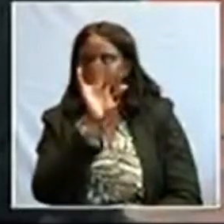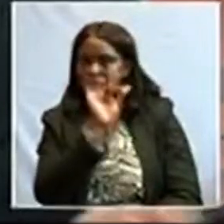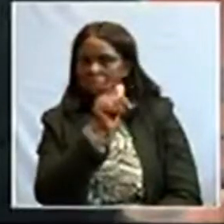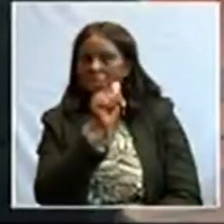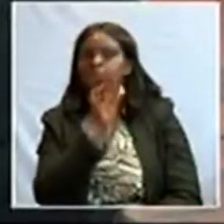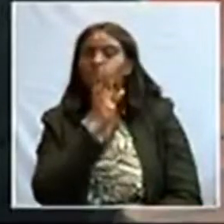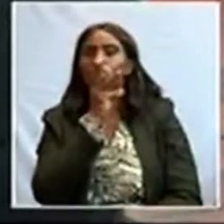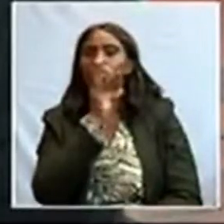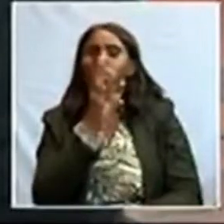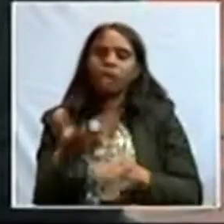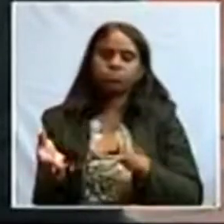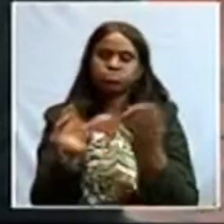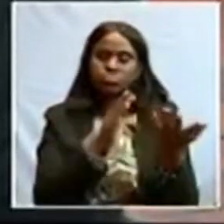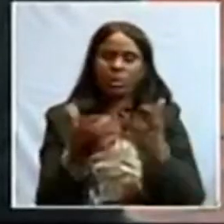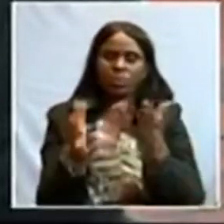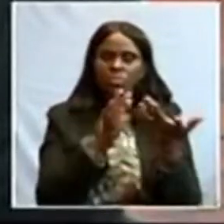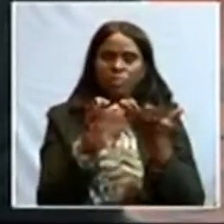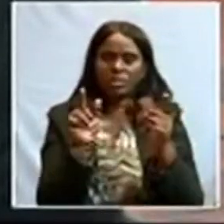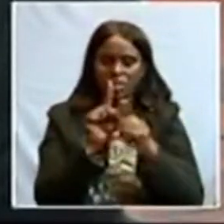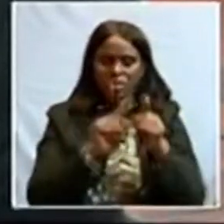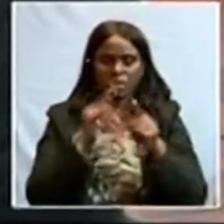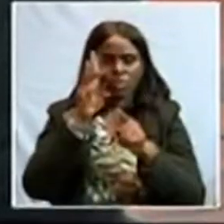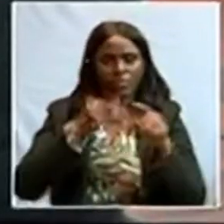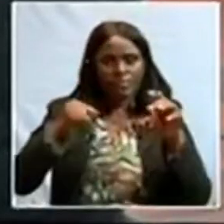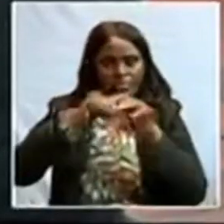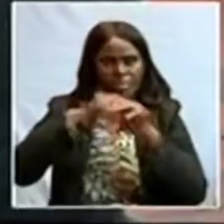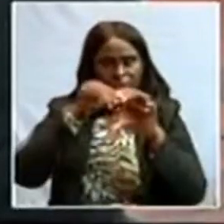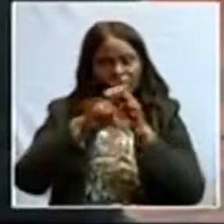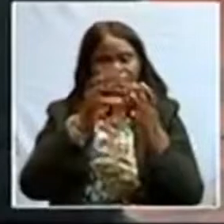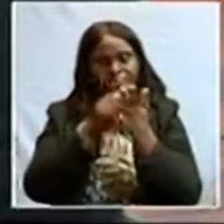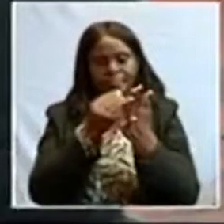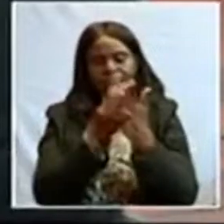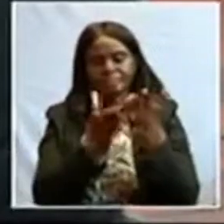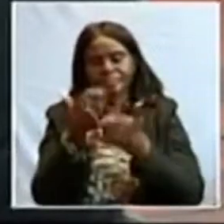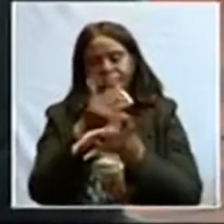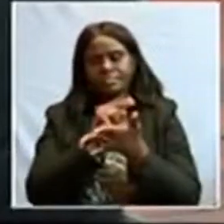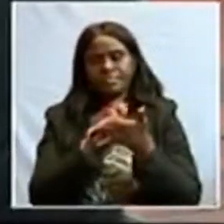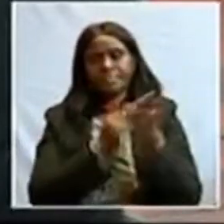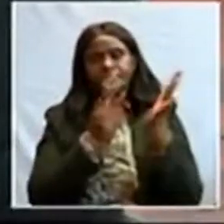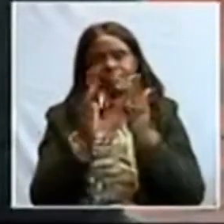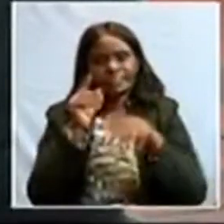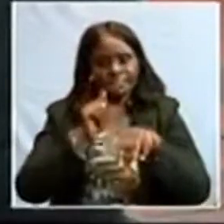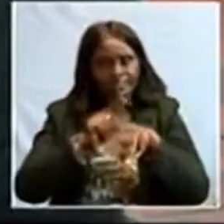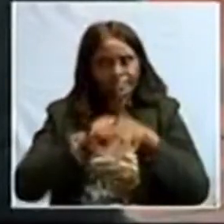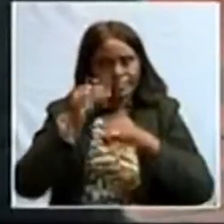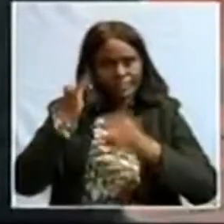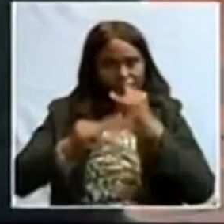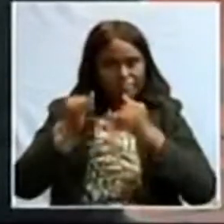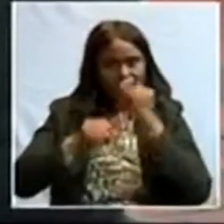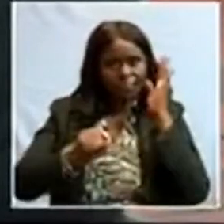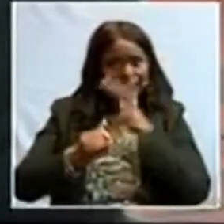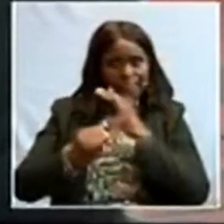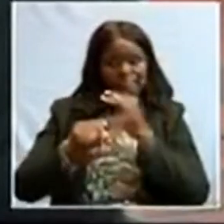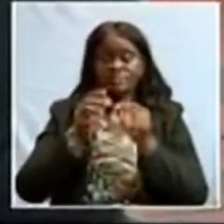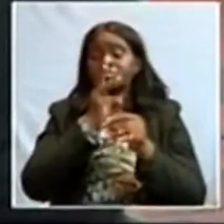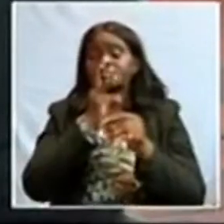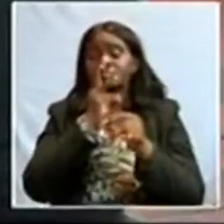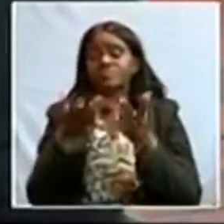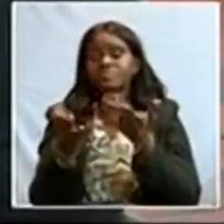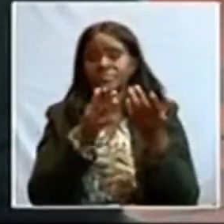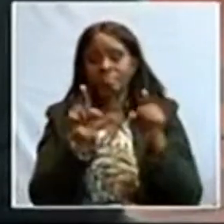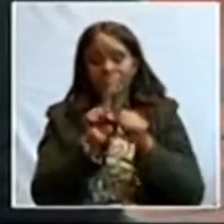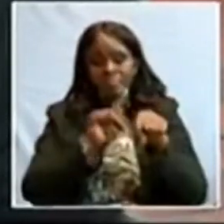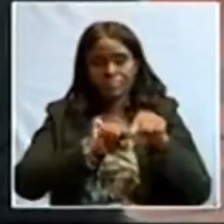deottering, and we are yet to include it on our valuation. We anticipate that the moment they will conclude deottering and they will start